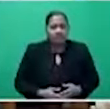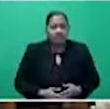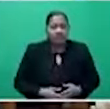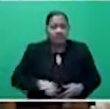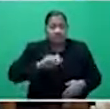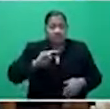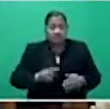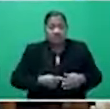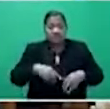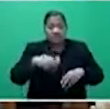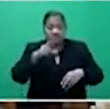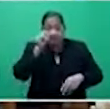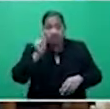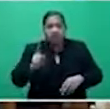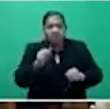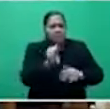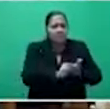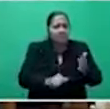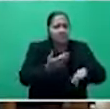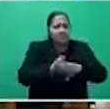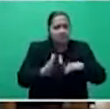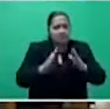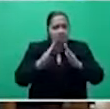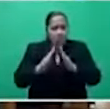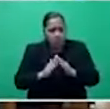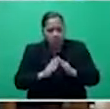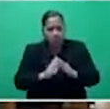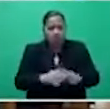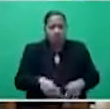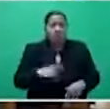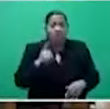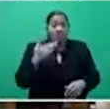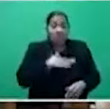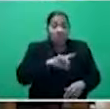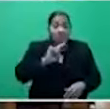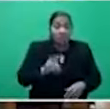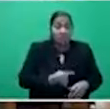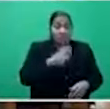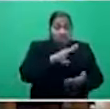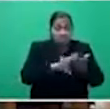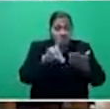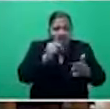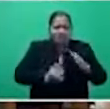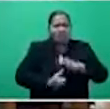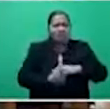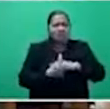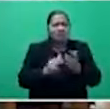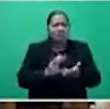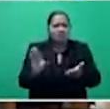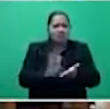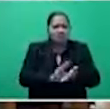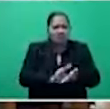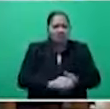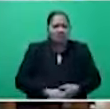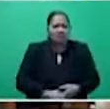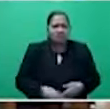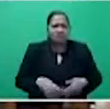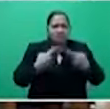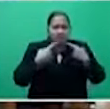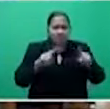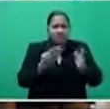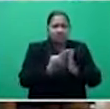homes. And then also those up to $100,000 can get access to the funds. We also announced in the budget the social